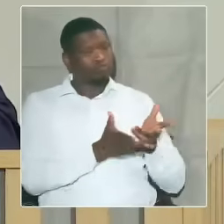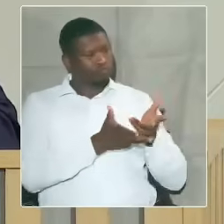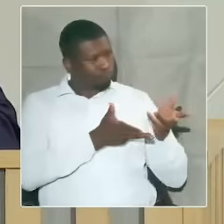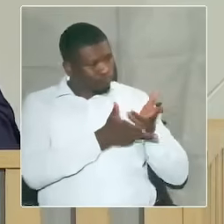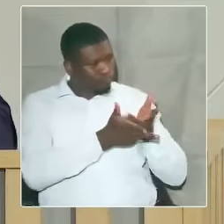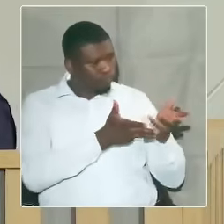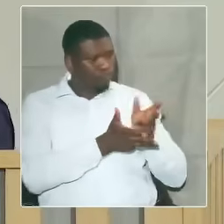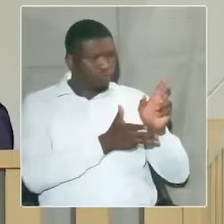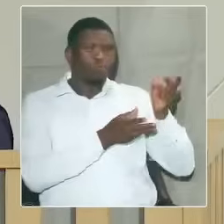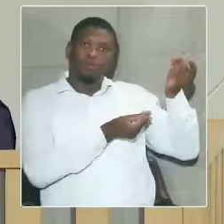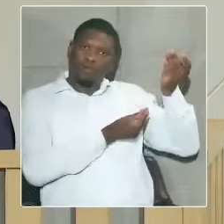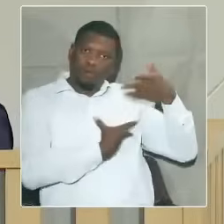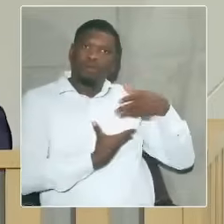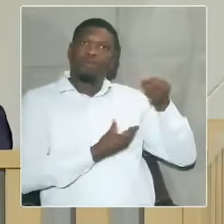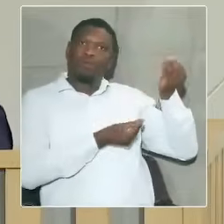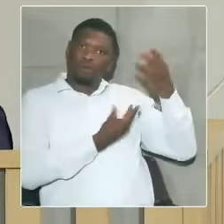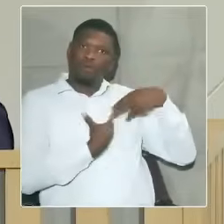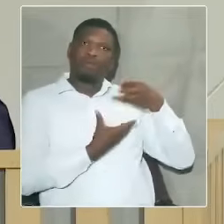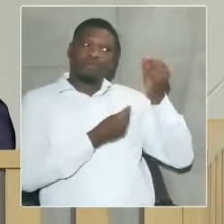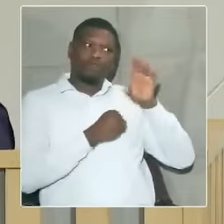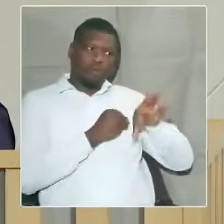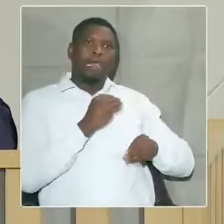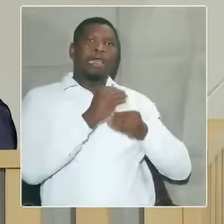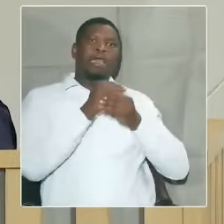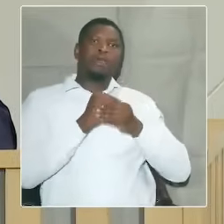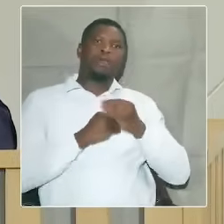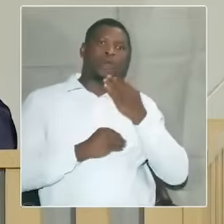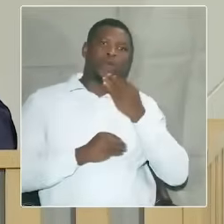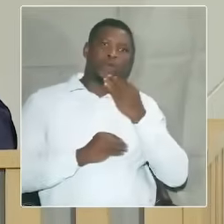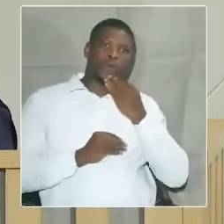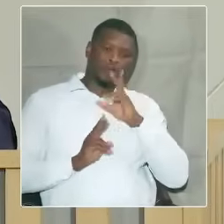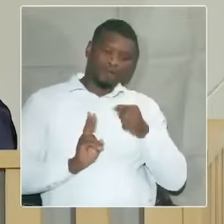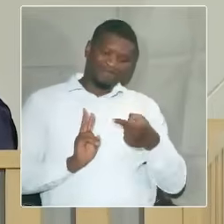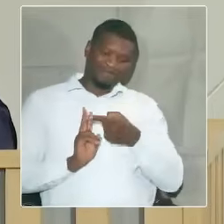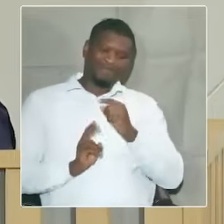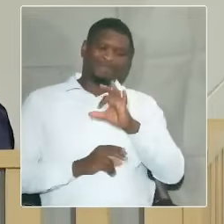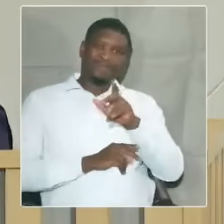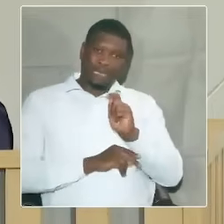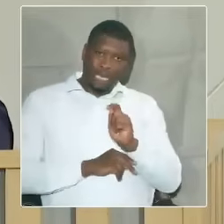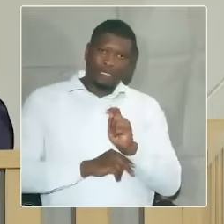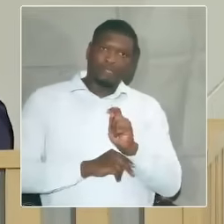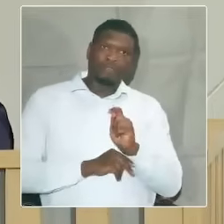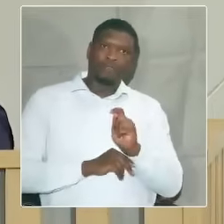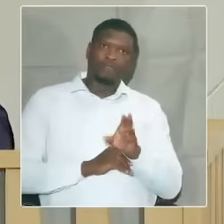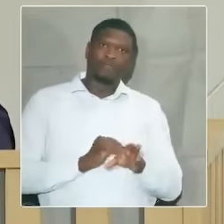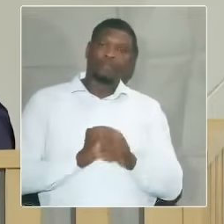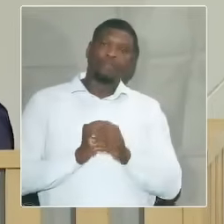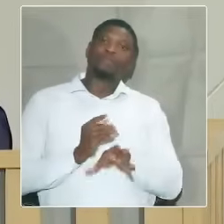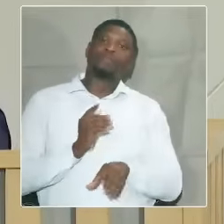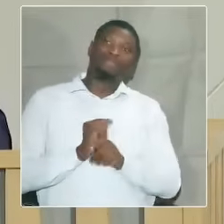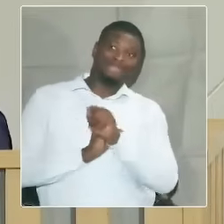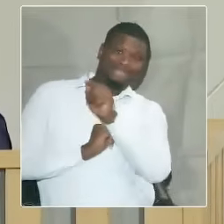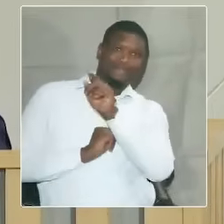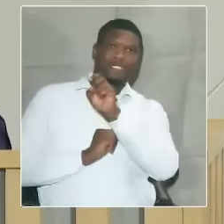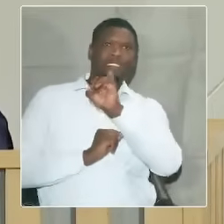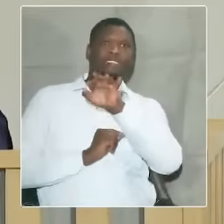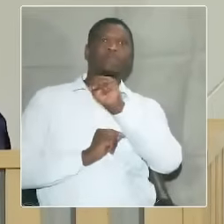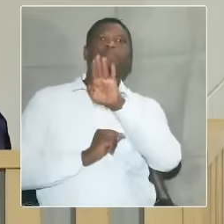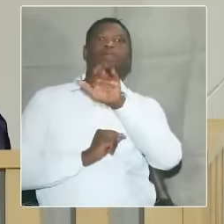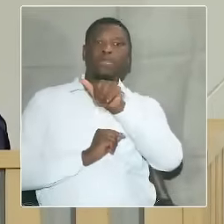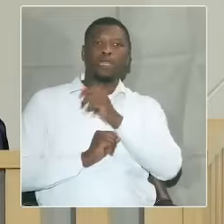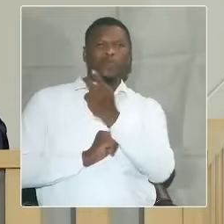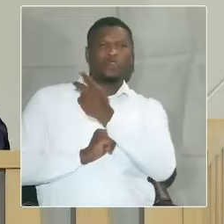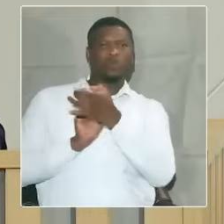upon the meeting, the person implicated Mr.